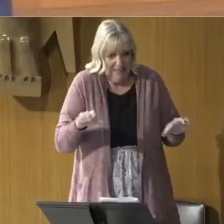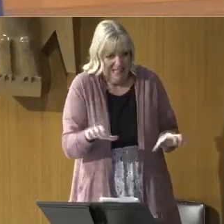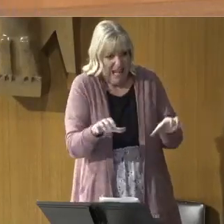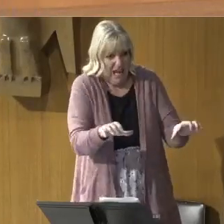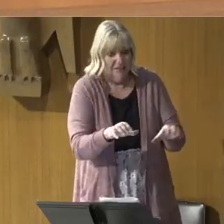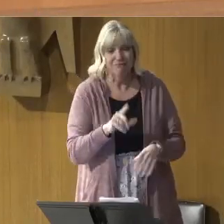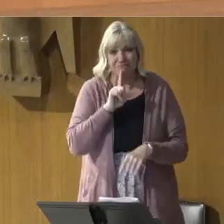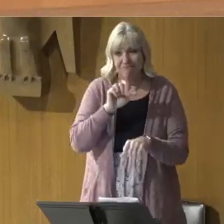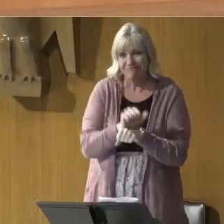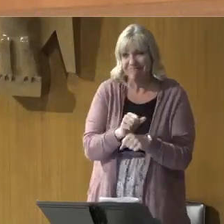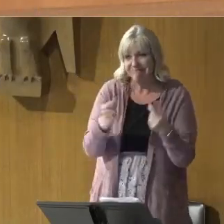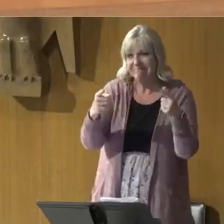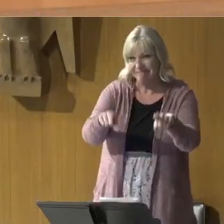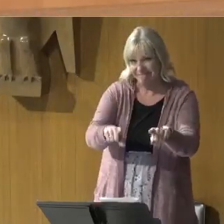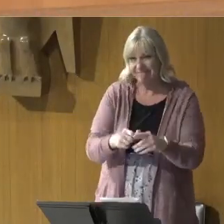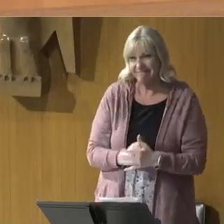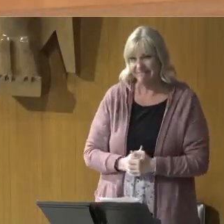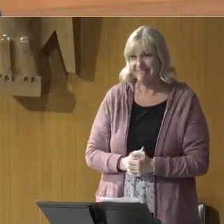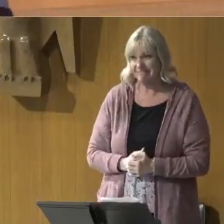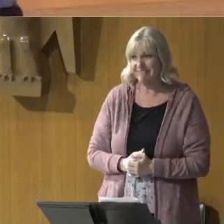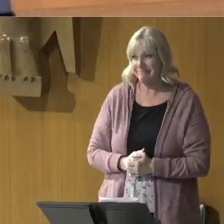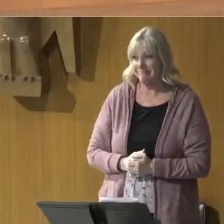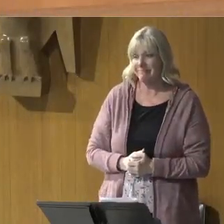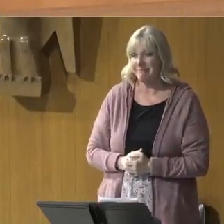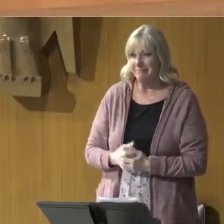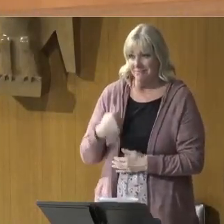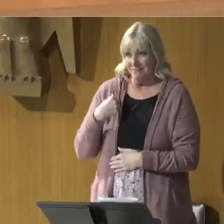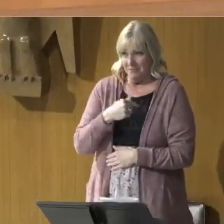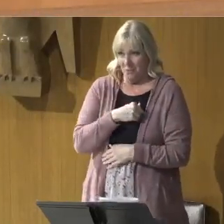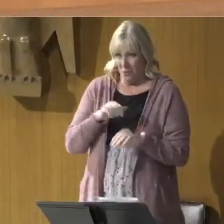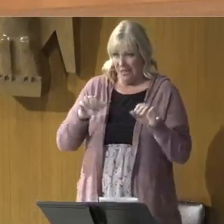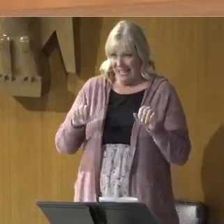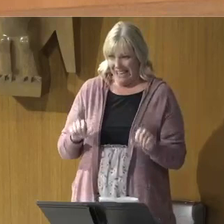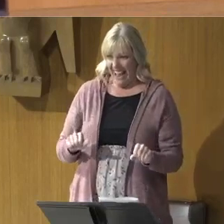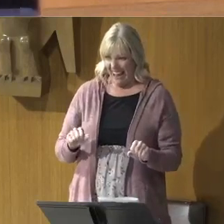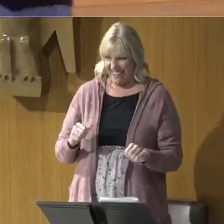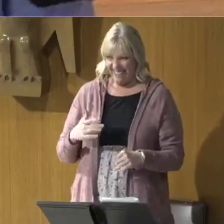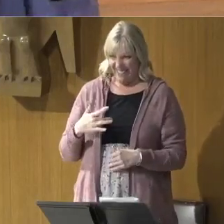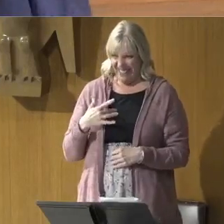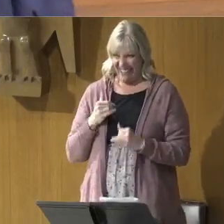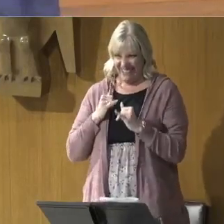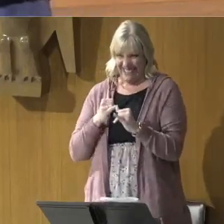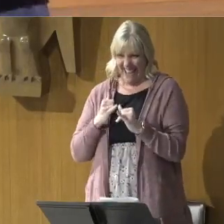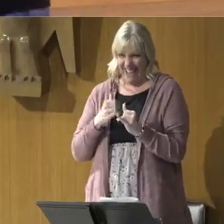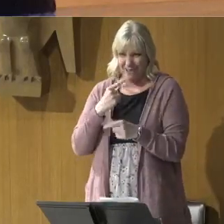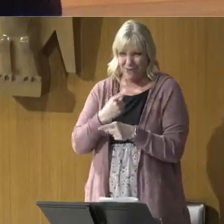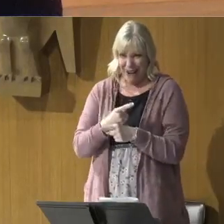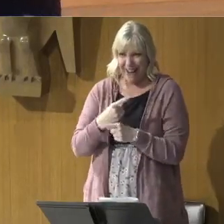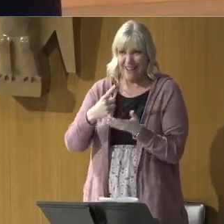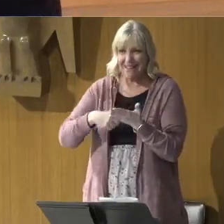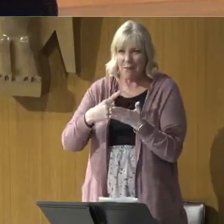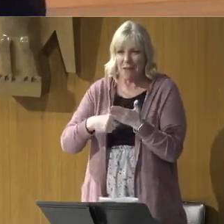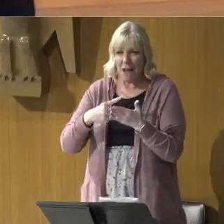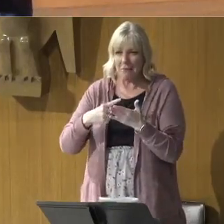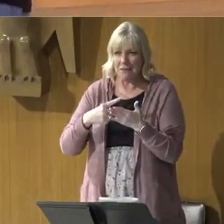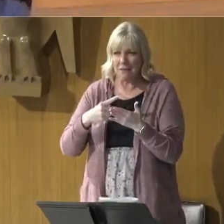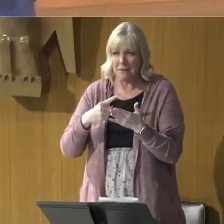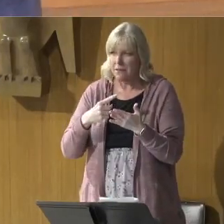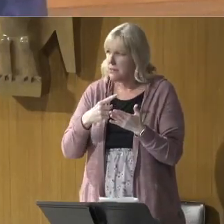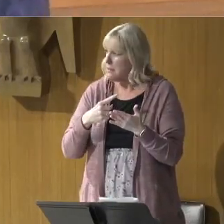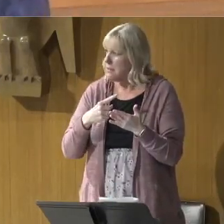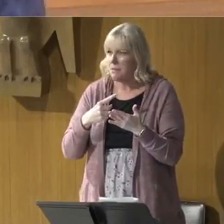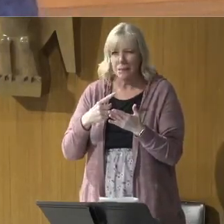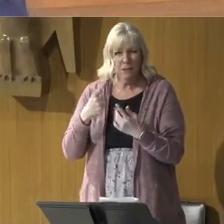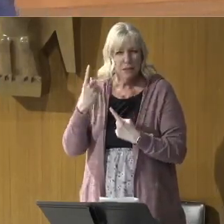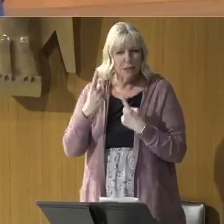they do. I think that we can all relate to the feeling of being caught in a cycle where we look around and we wonder how